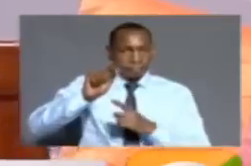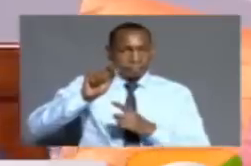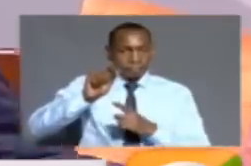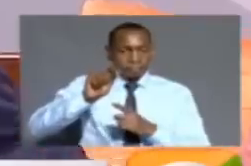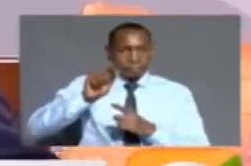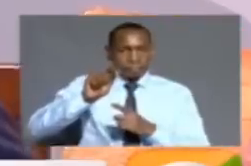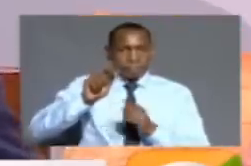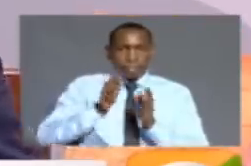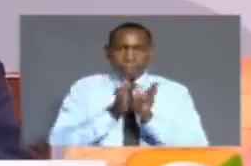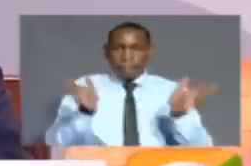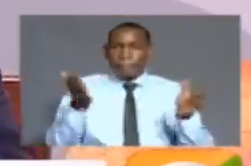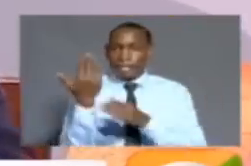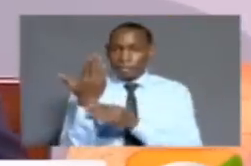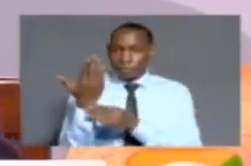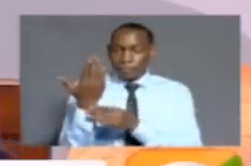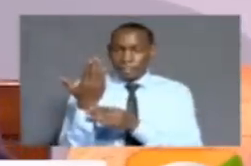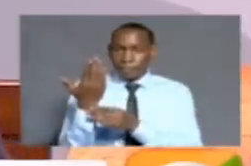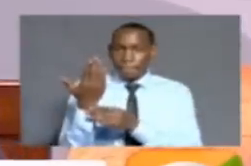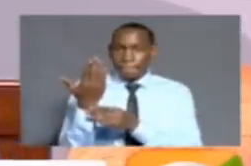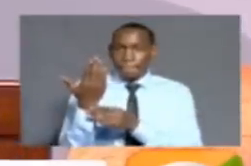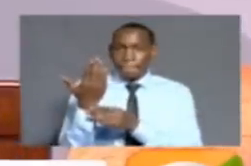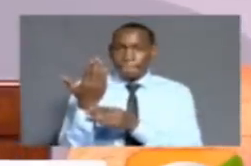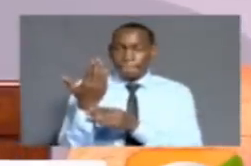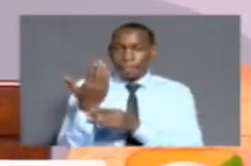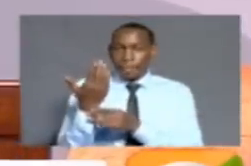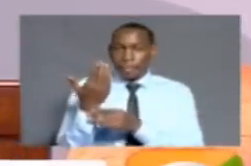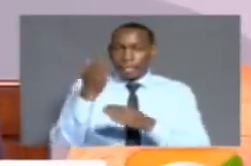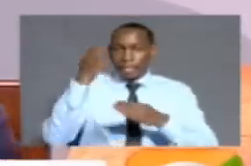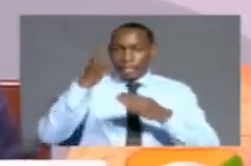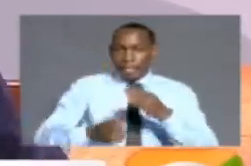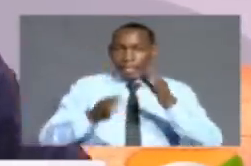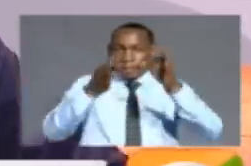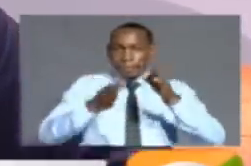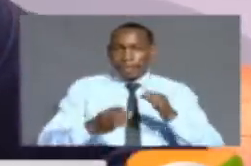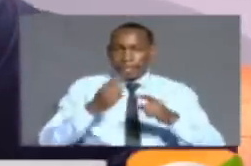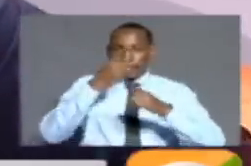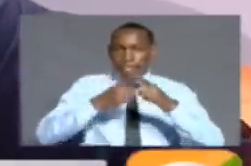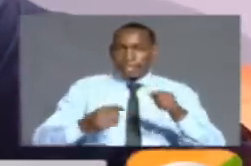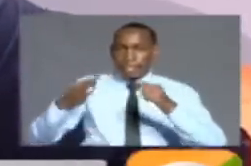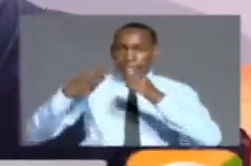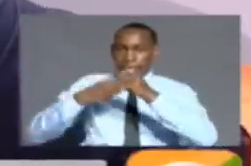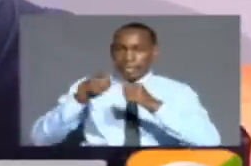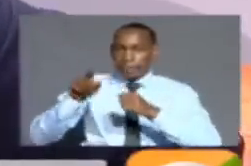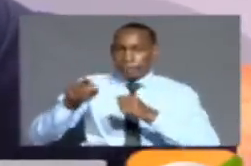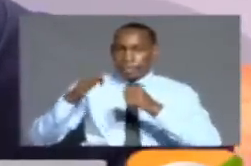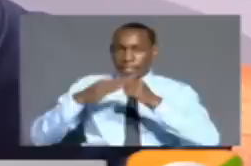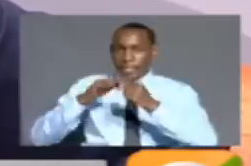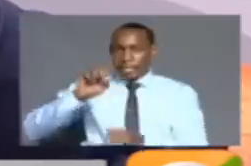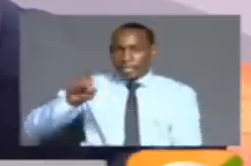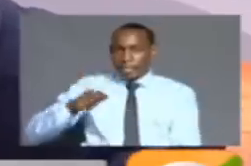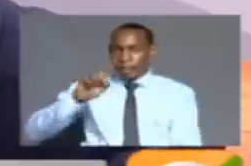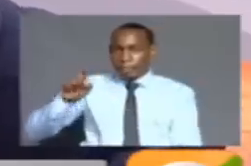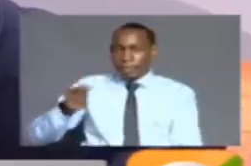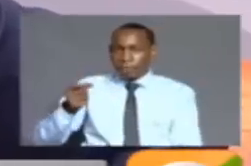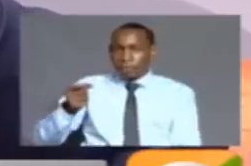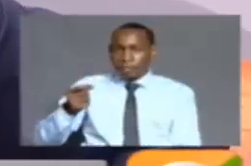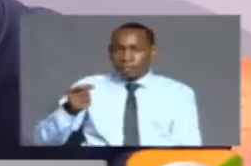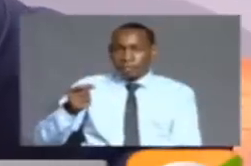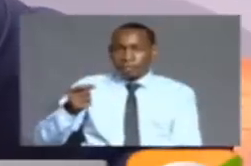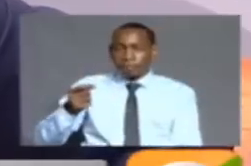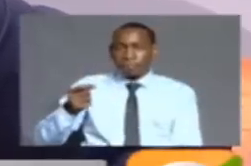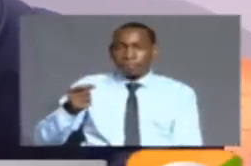looking at, these are public documents. Yes. You know? Yes. At the end of the financial year, there was 8.8 million shillings in outstanding